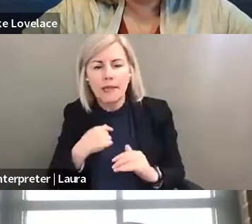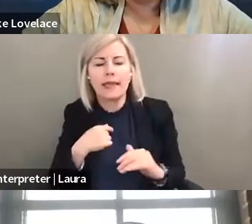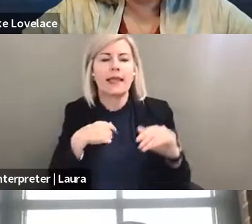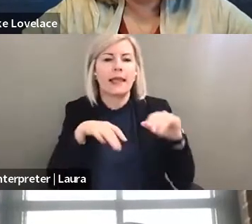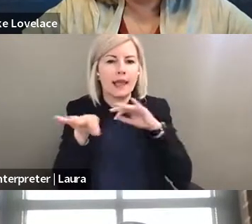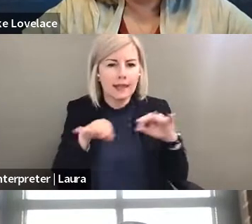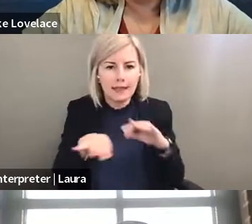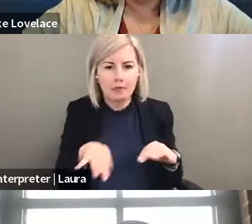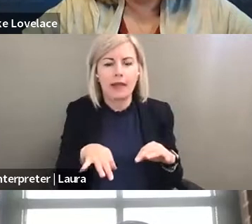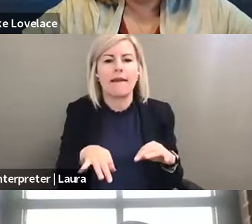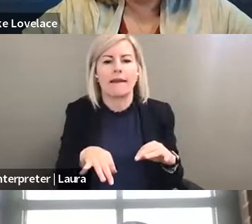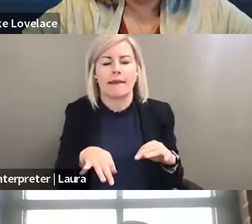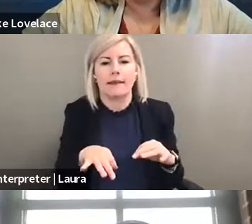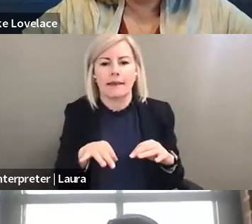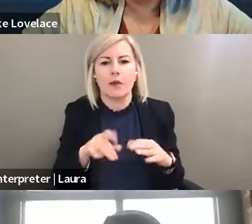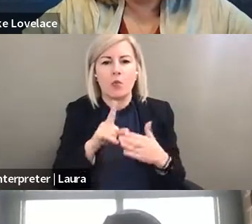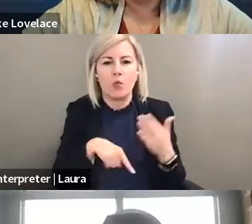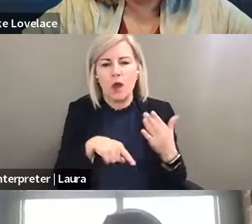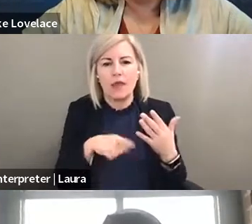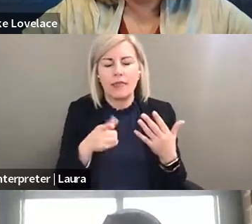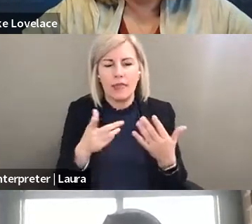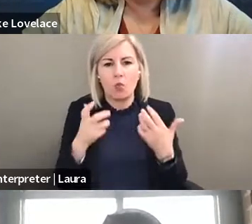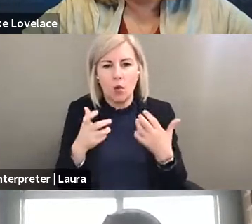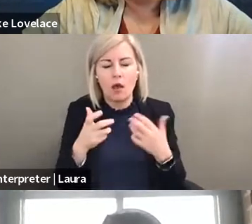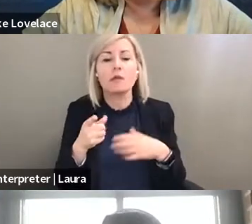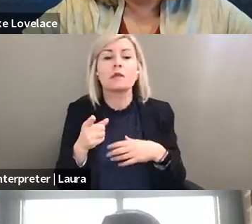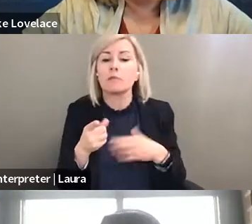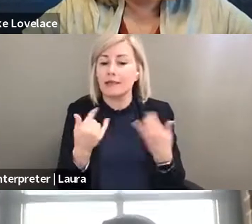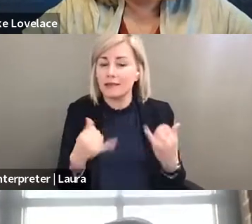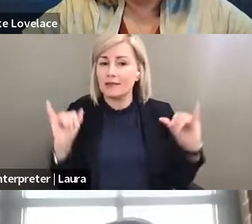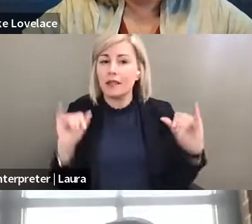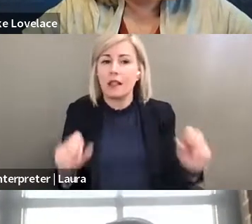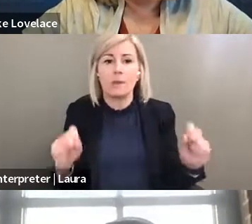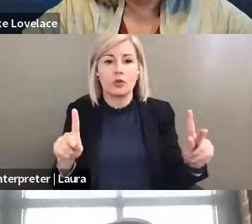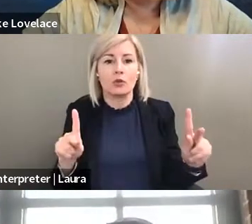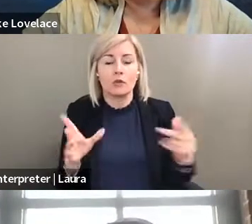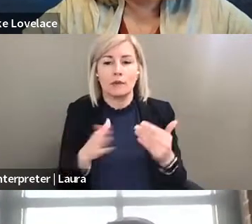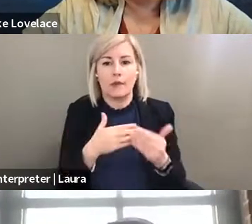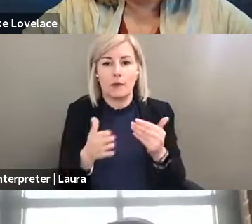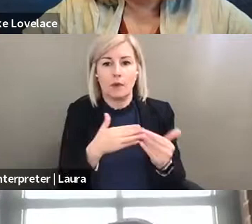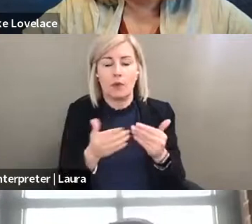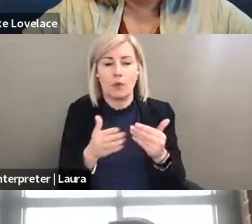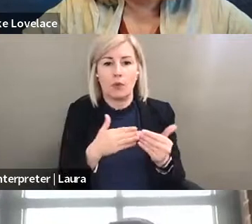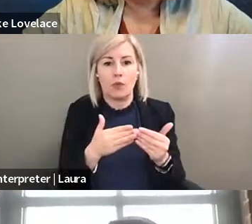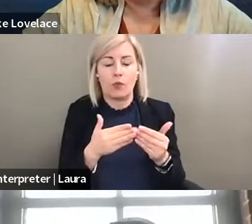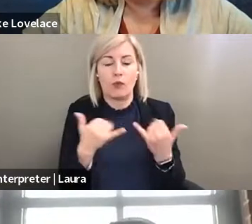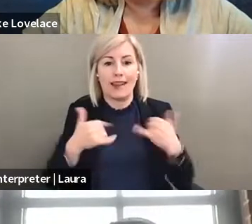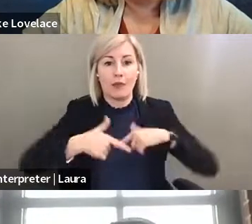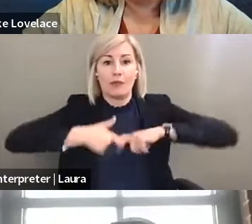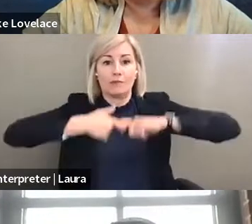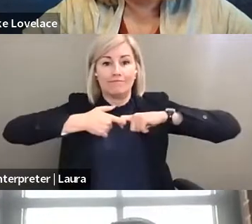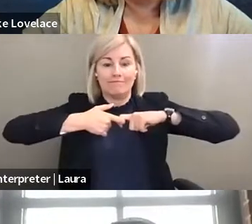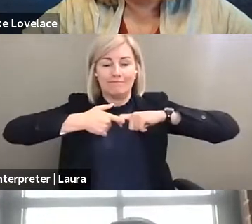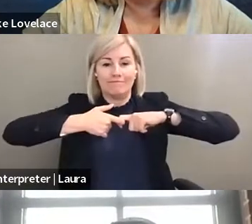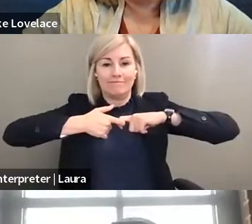through what are some of the talking points that they're looking at. But this is still an opportunity, even though they're at a stalemate about the budget. This